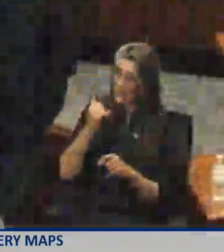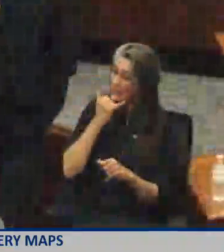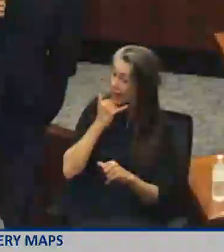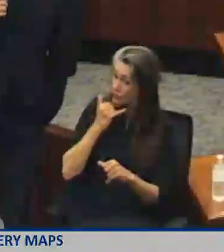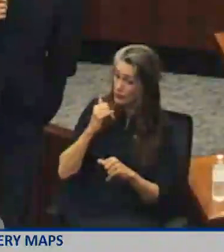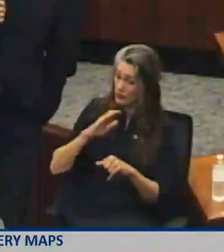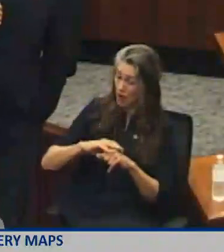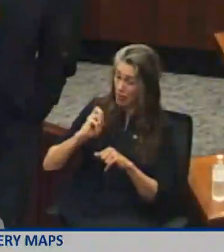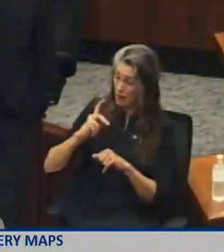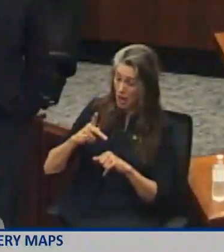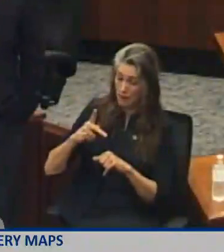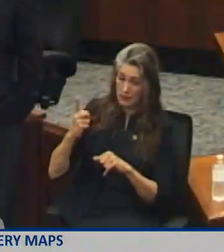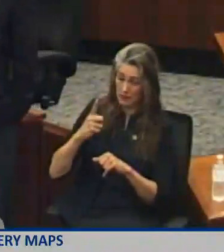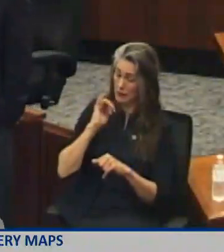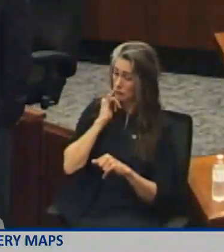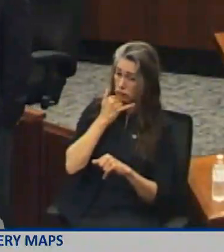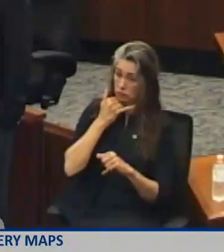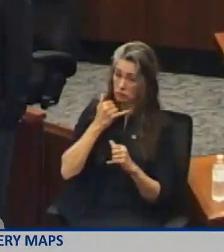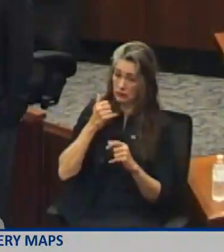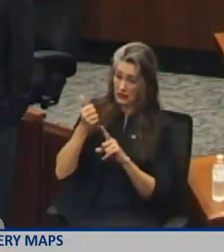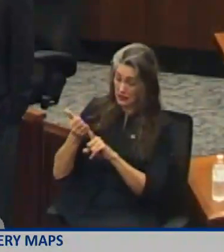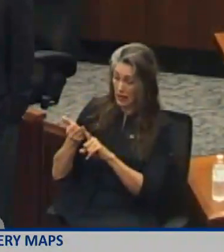that process is.